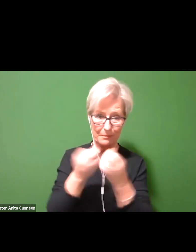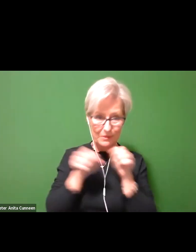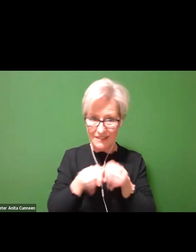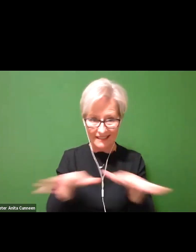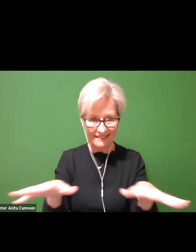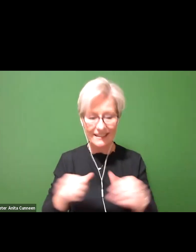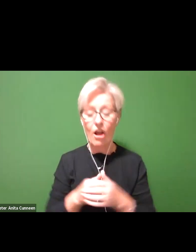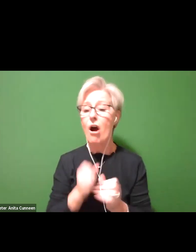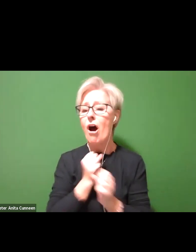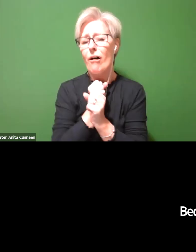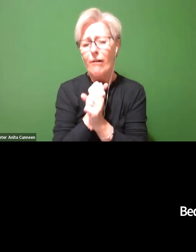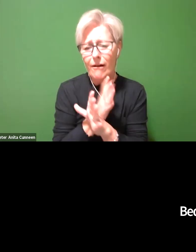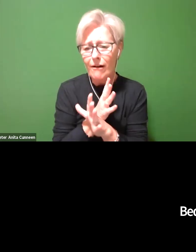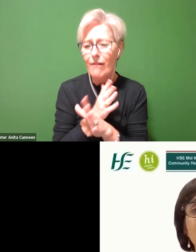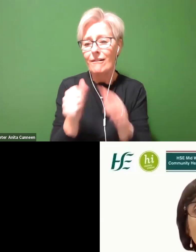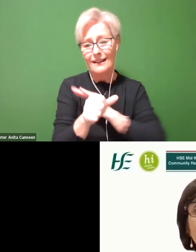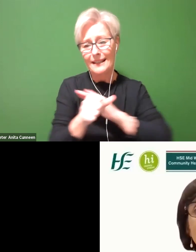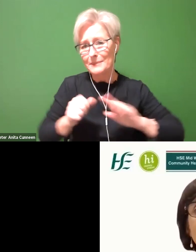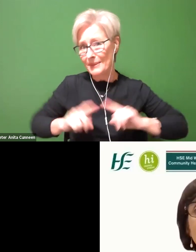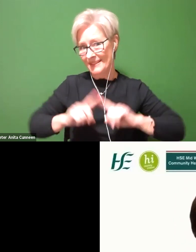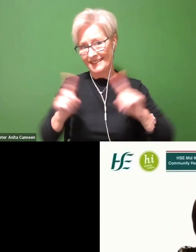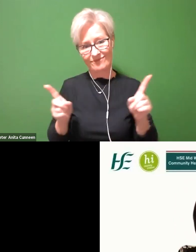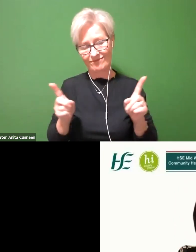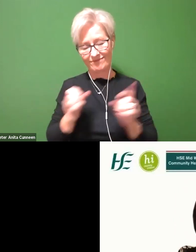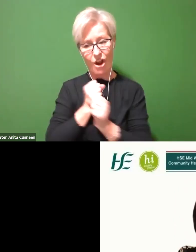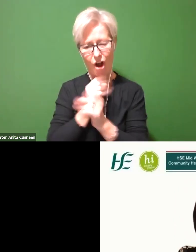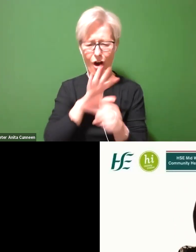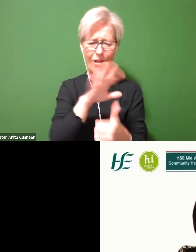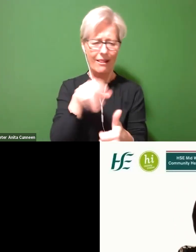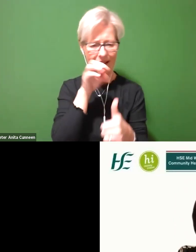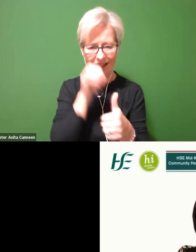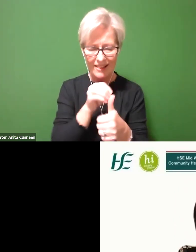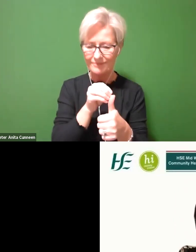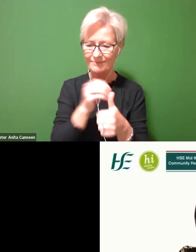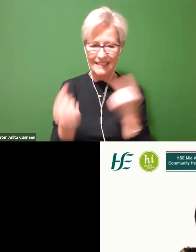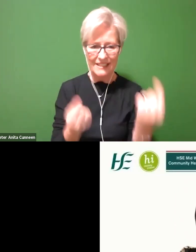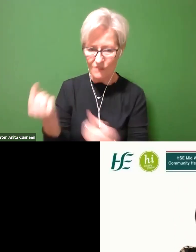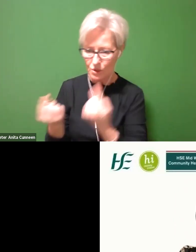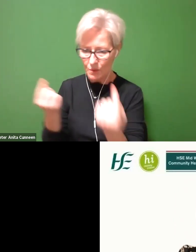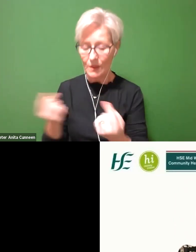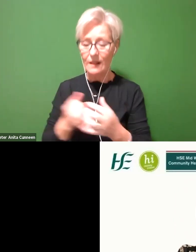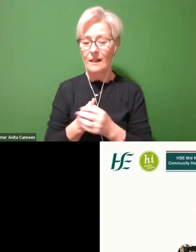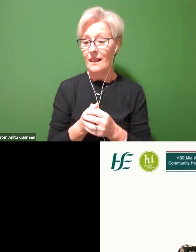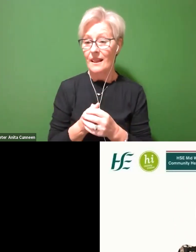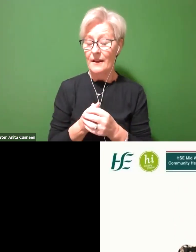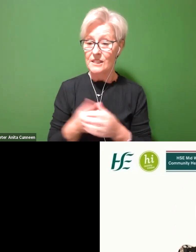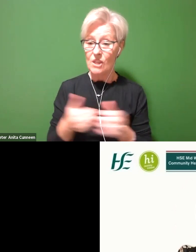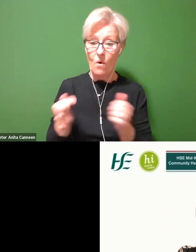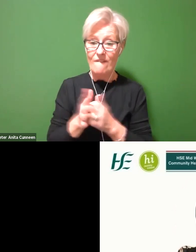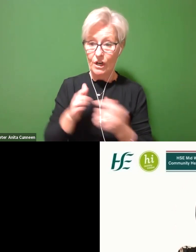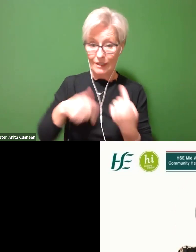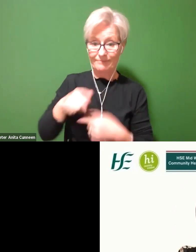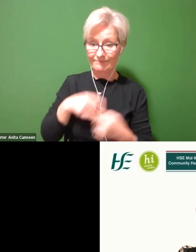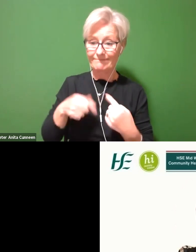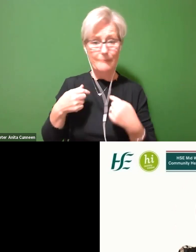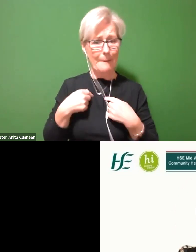different and all of our experiences will be unique. From a personal perspective, as a result of surgery, I fast-tracked straight into